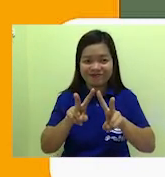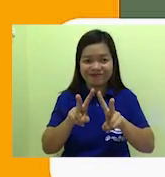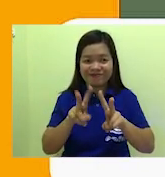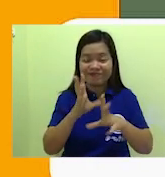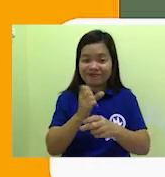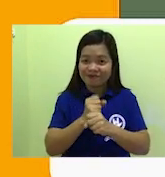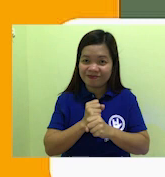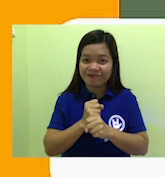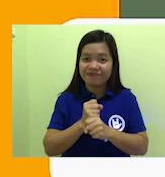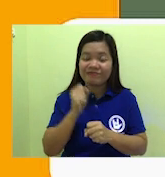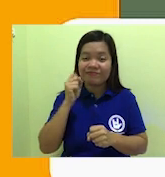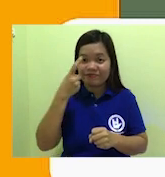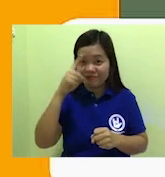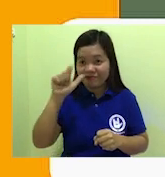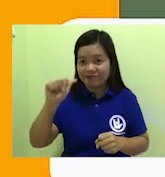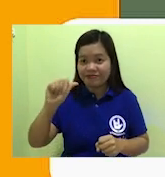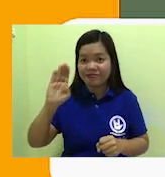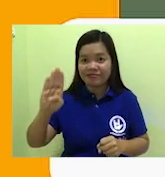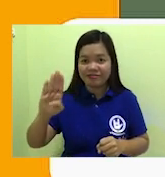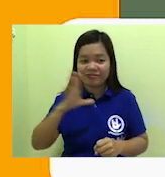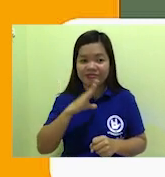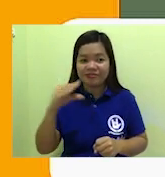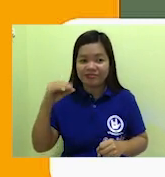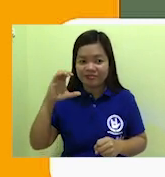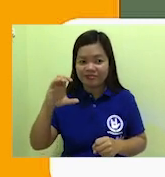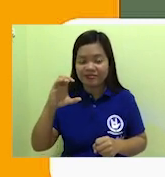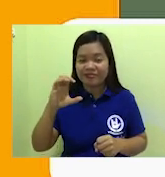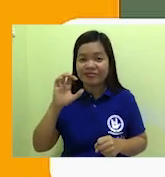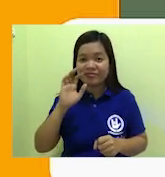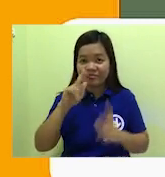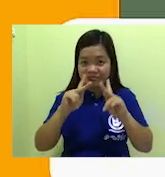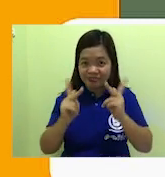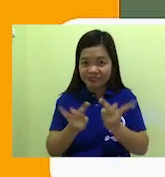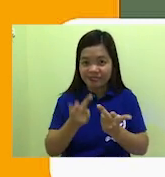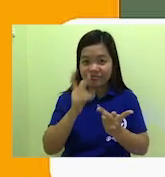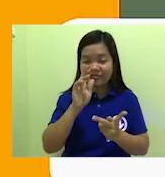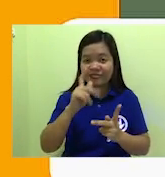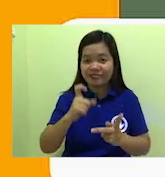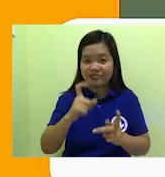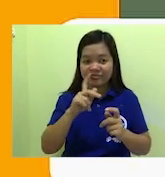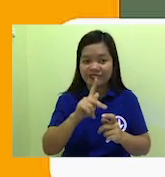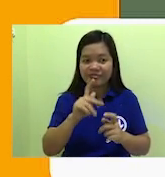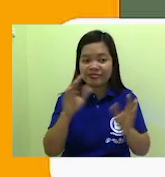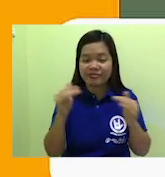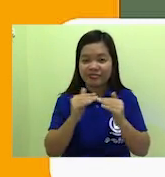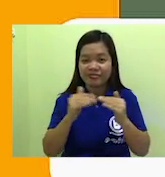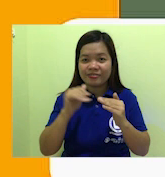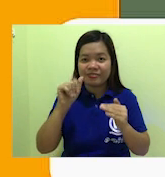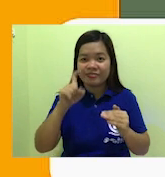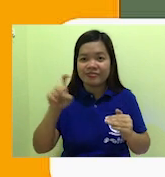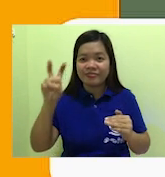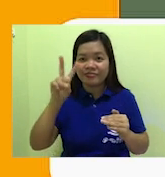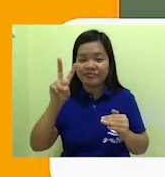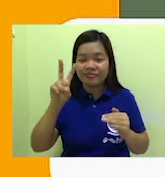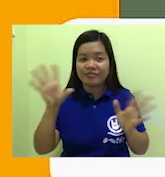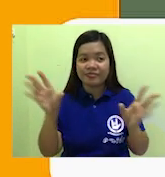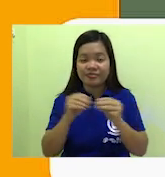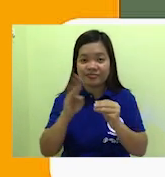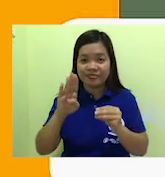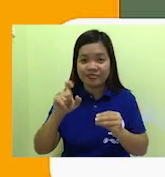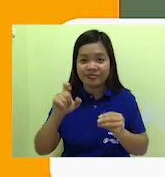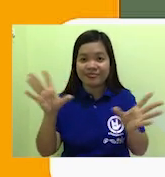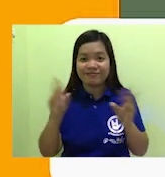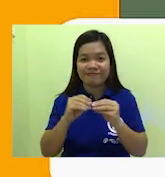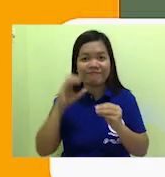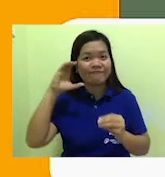D. Substitute the values obtained for a, b, and c in f of x equals